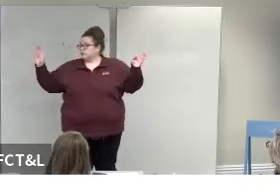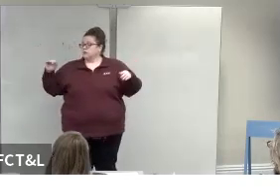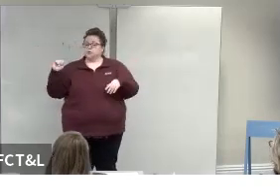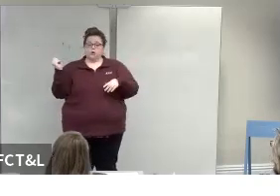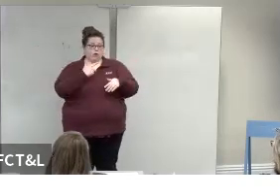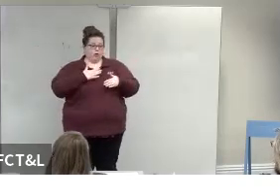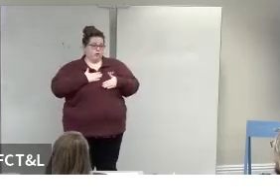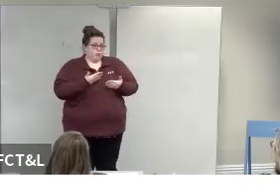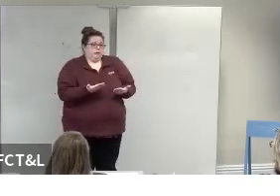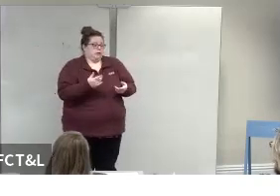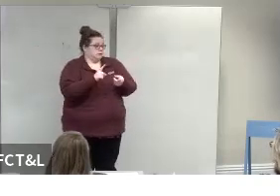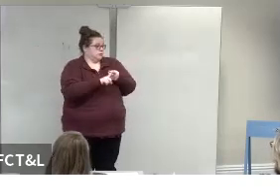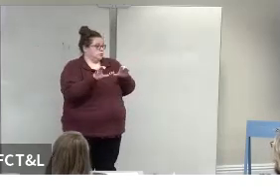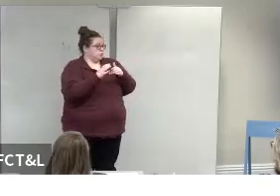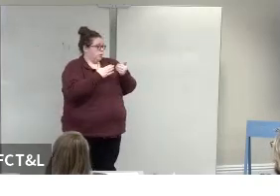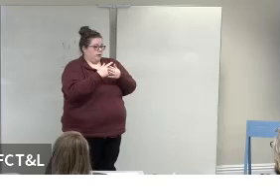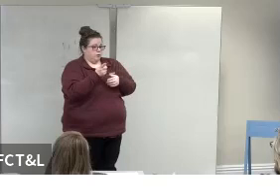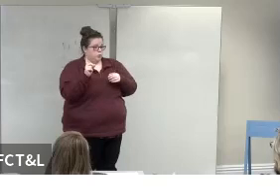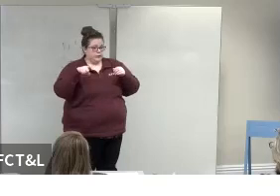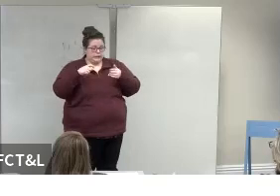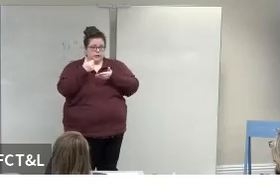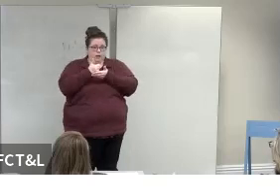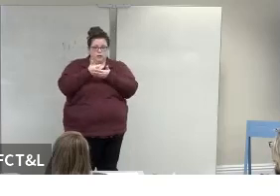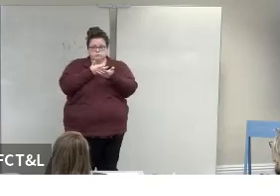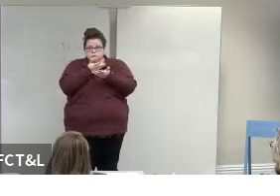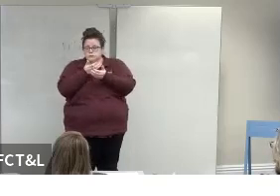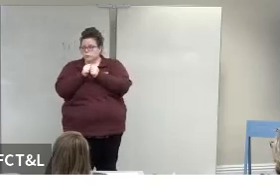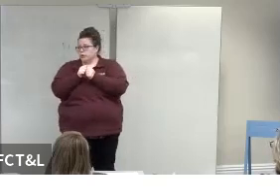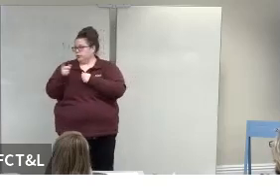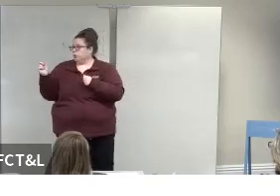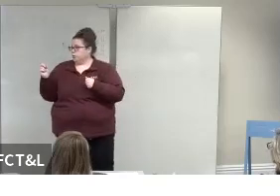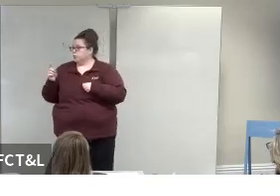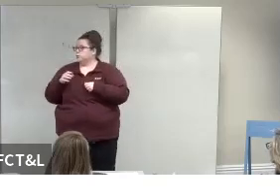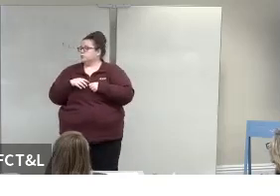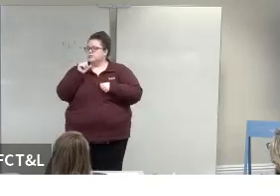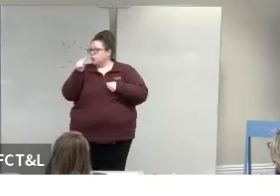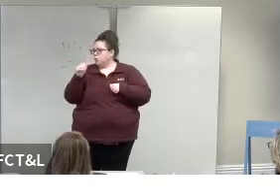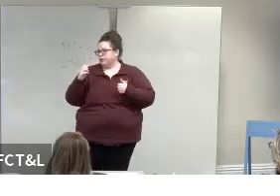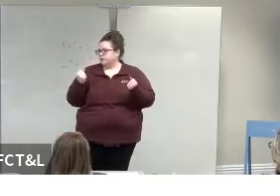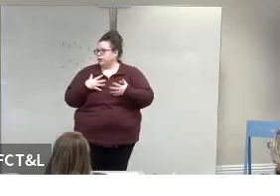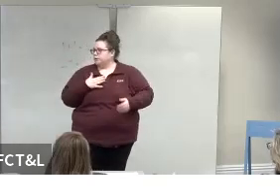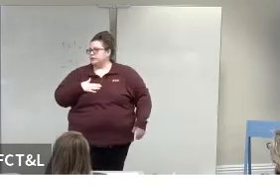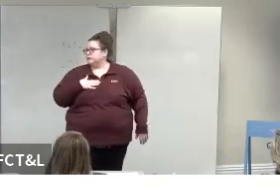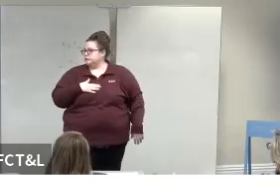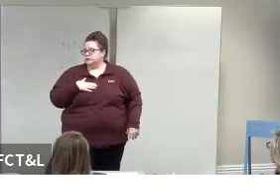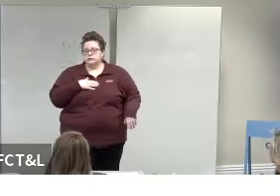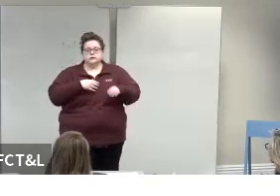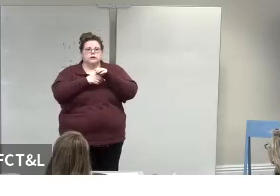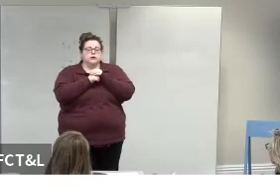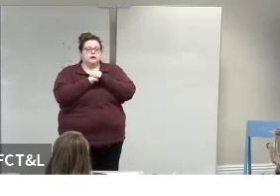So we're all very open to doing whatever's necessary to help you along